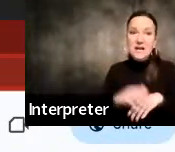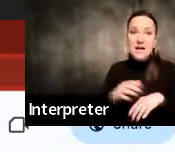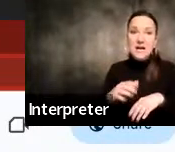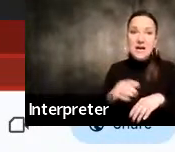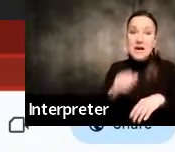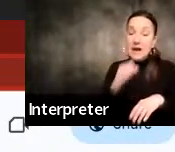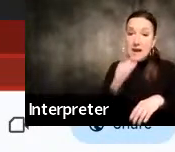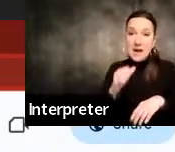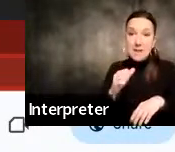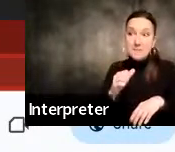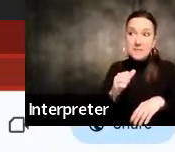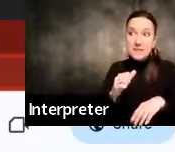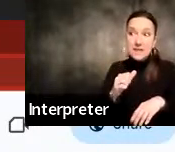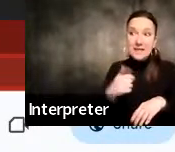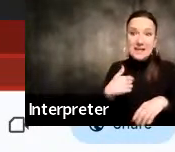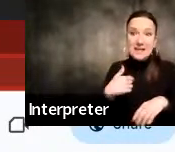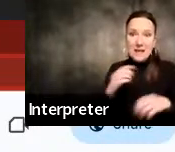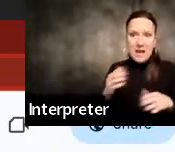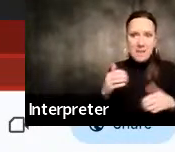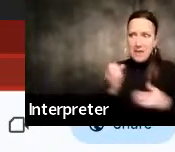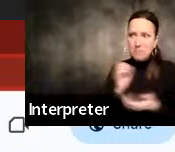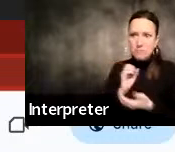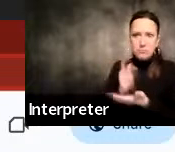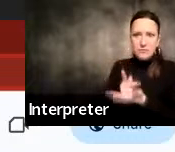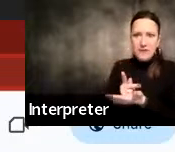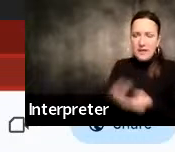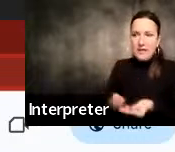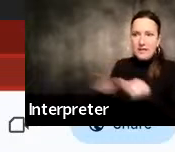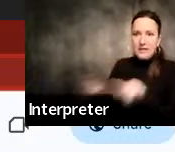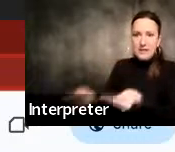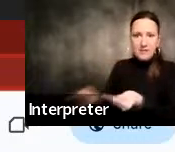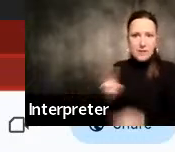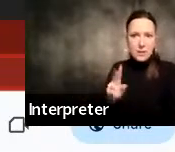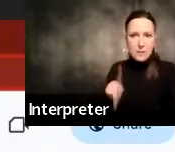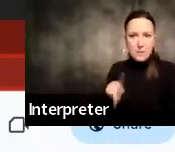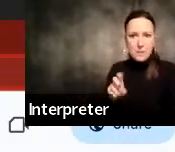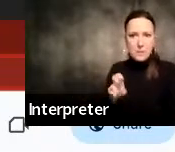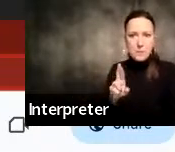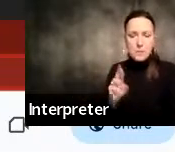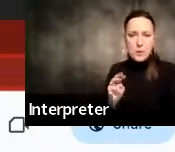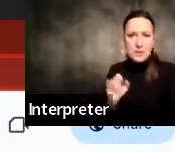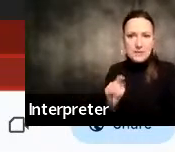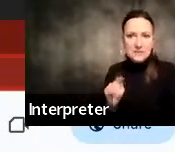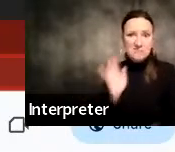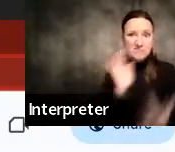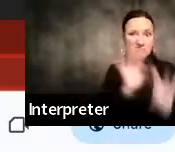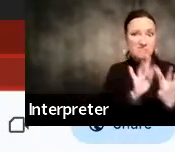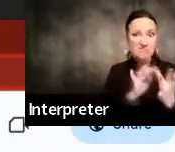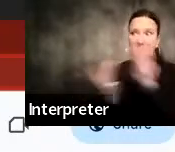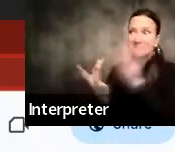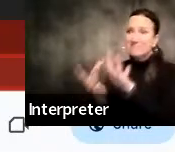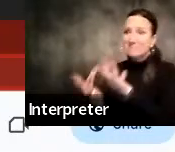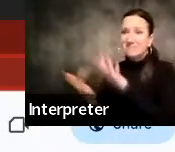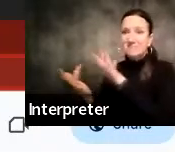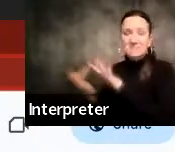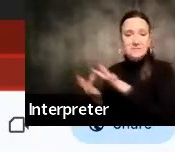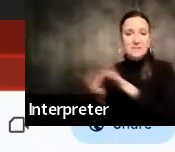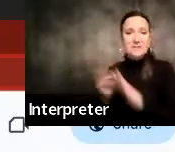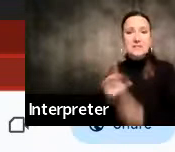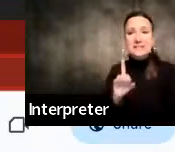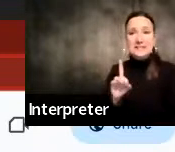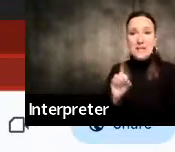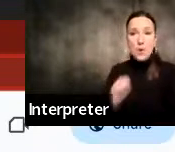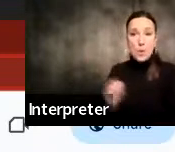I'm not getting raised permits. So we are looking at Bill. I've reached out to the director of